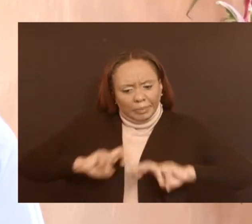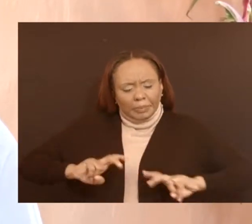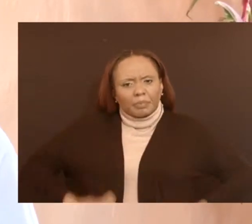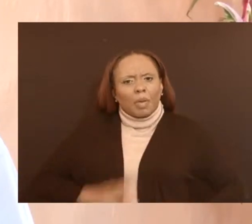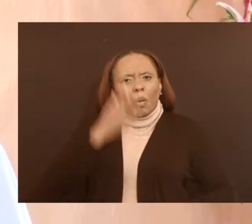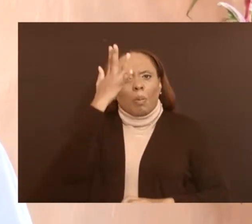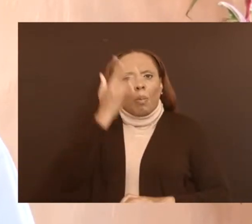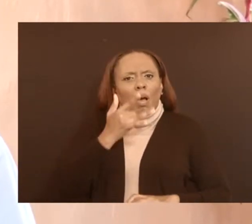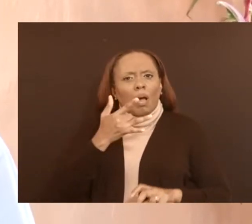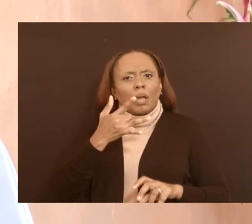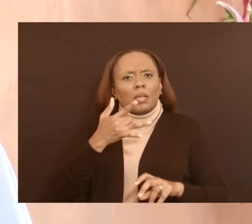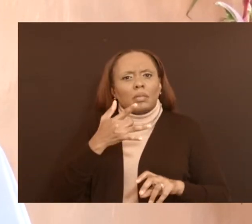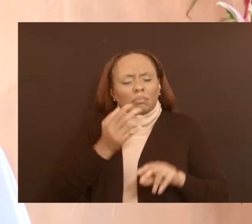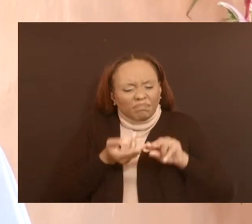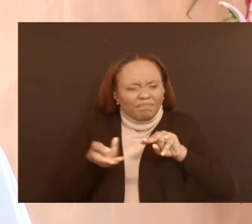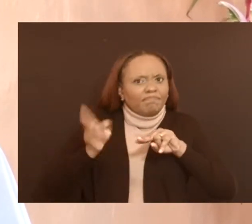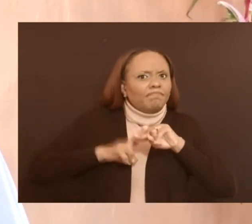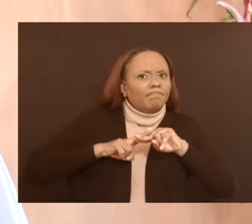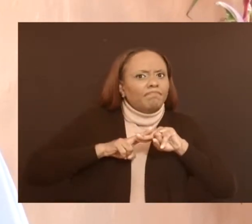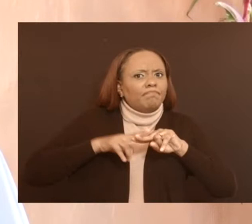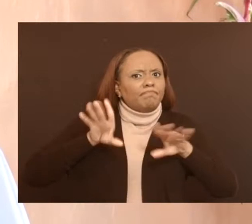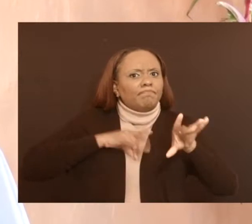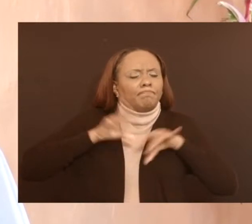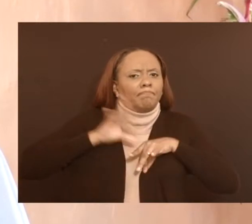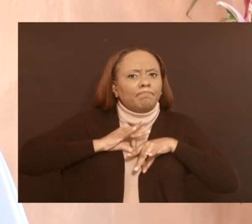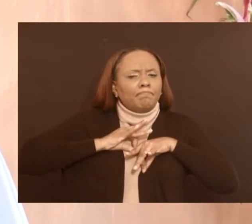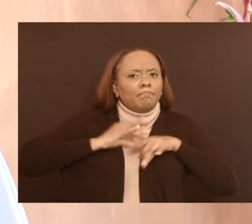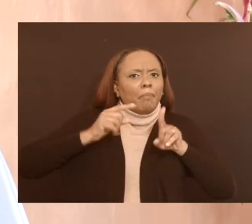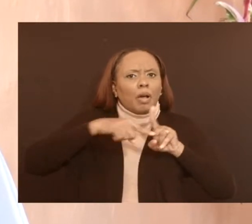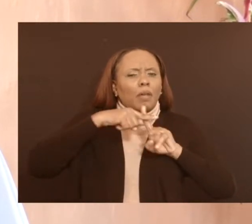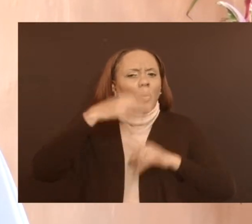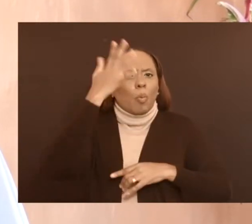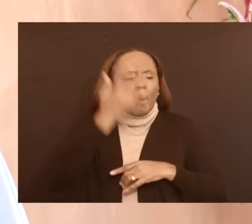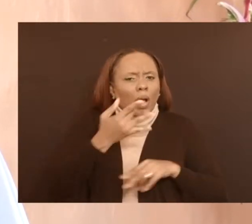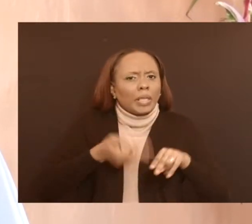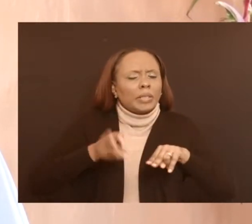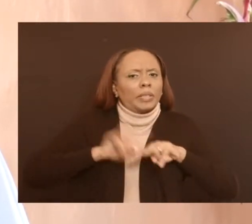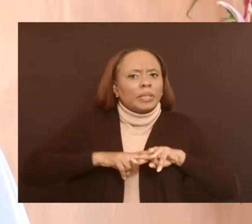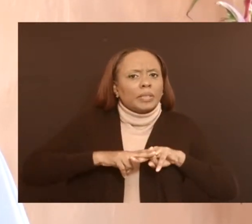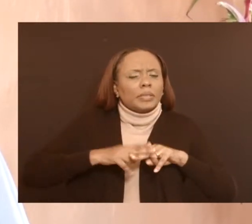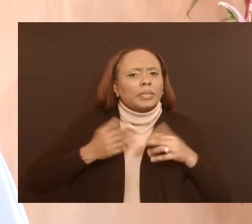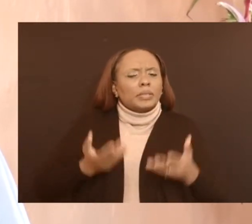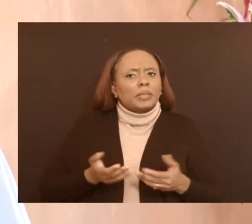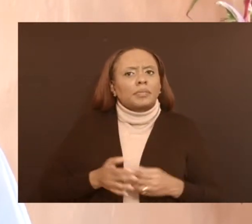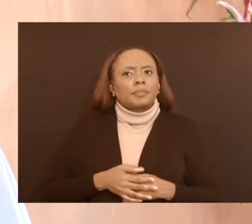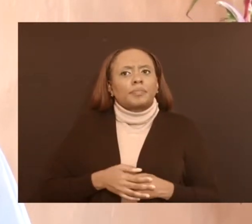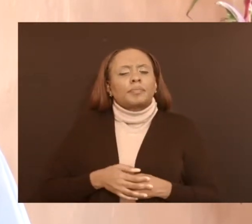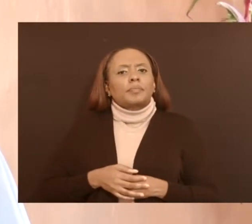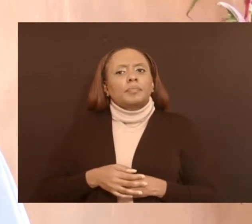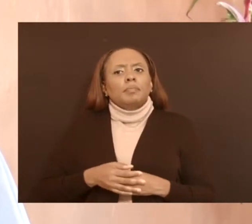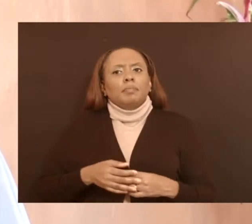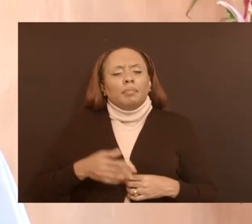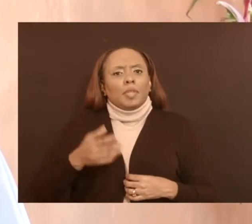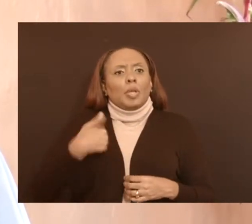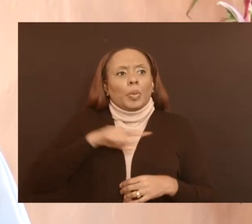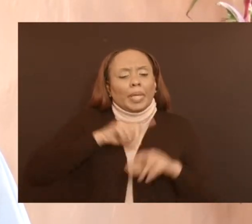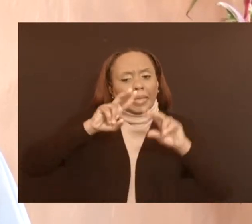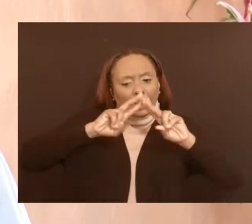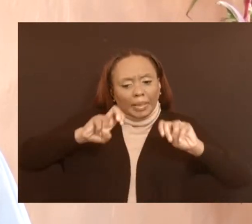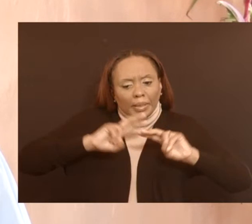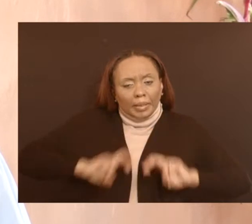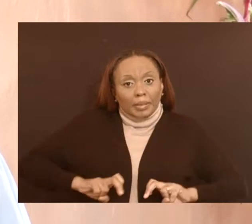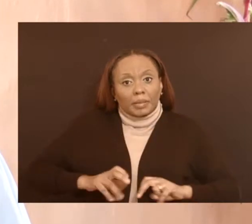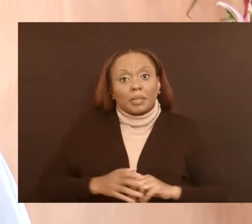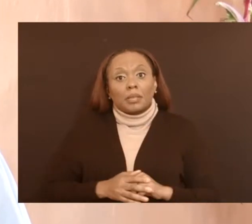the positive cases that we have had recently. So that we are still in a good place, but we have to